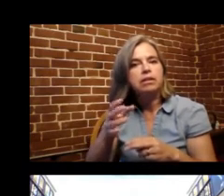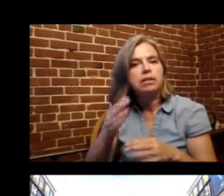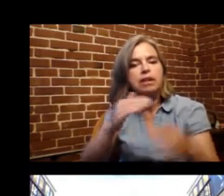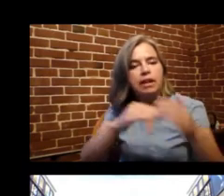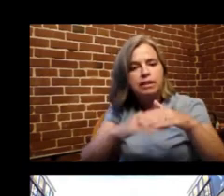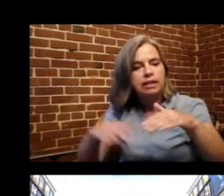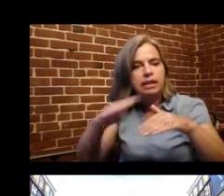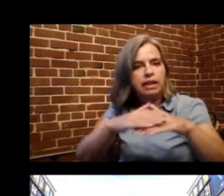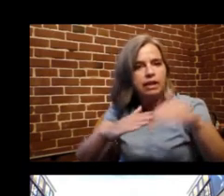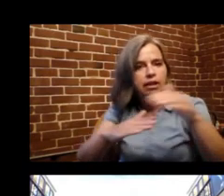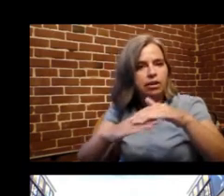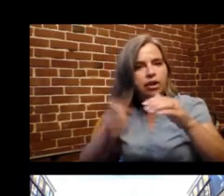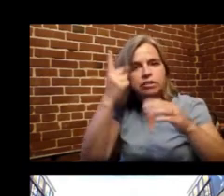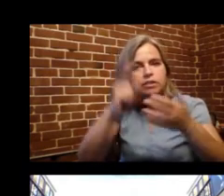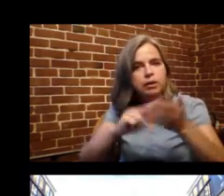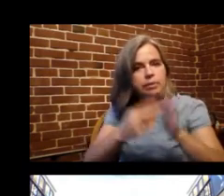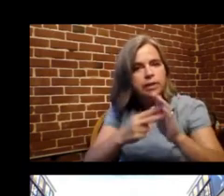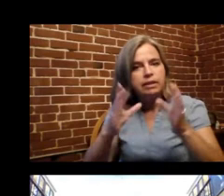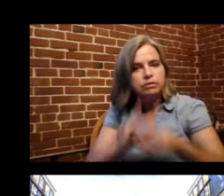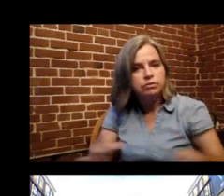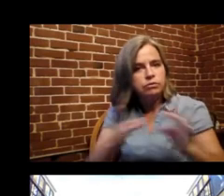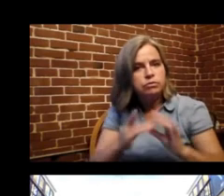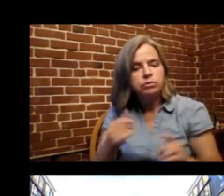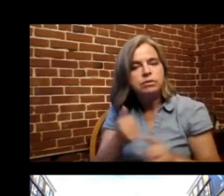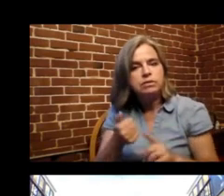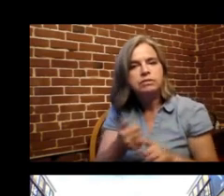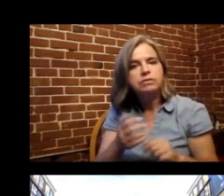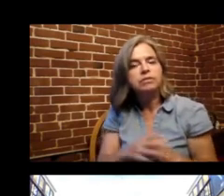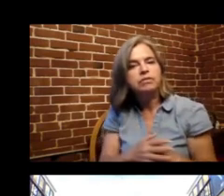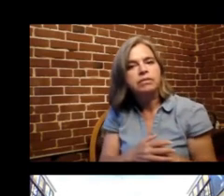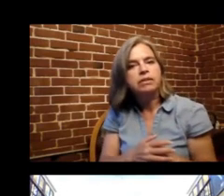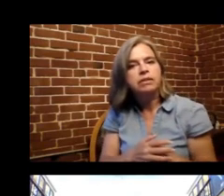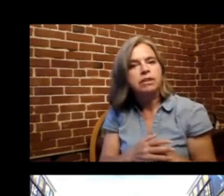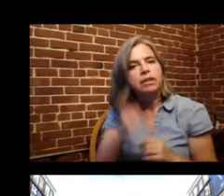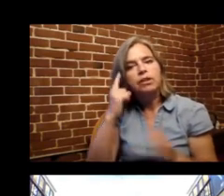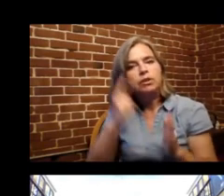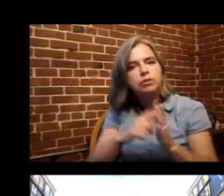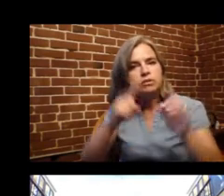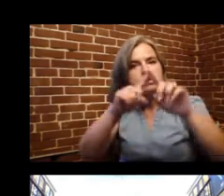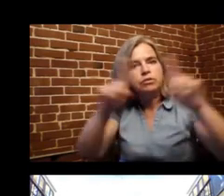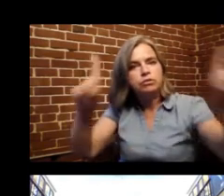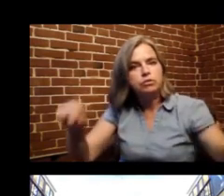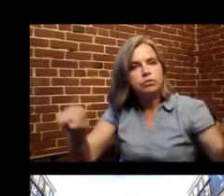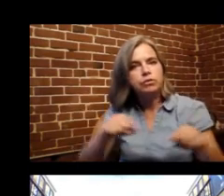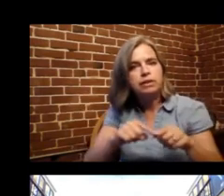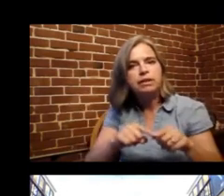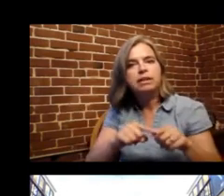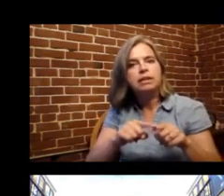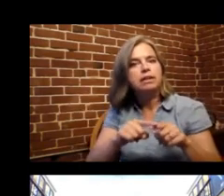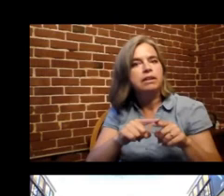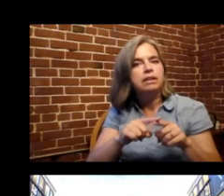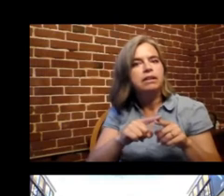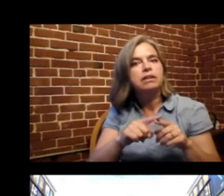interpretation of the stories. And as you can see on the screen, there are representation